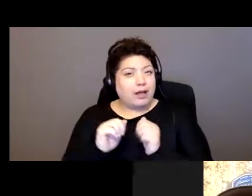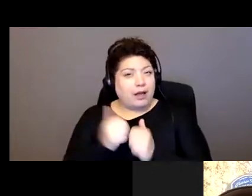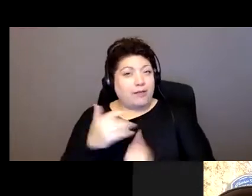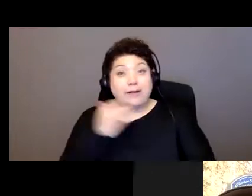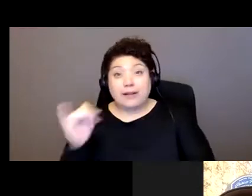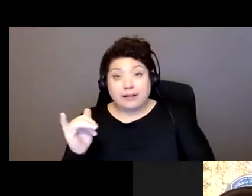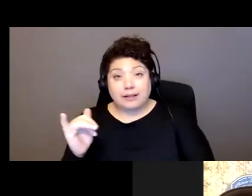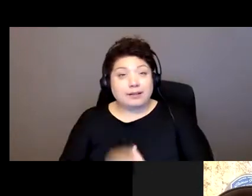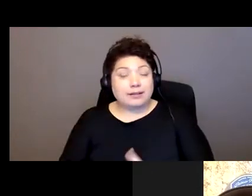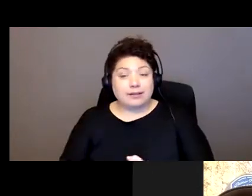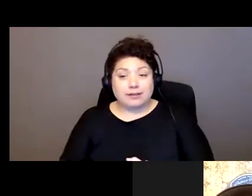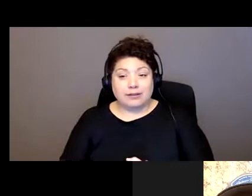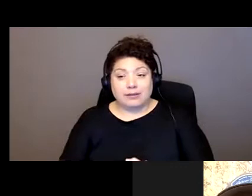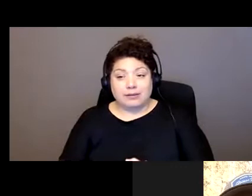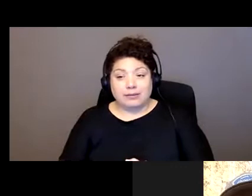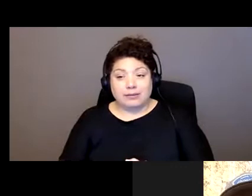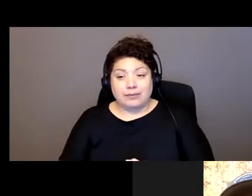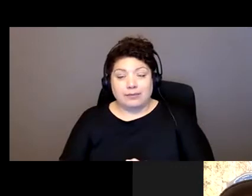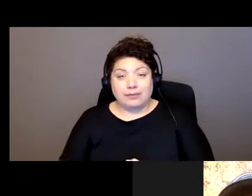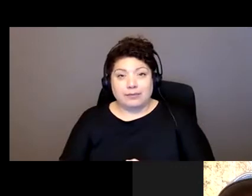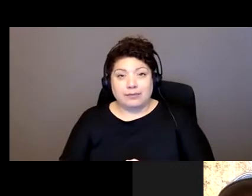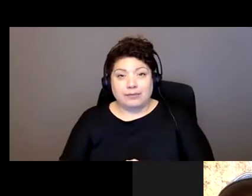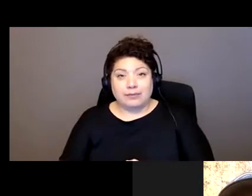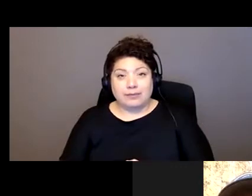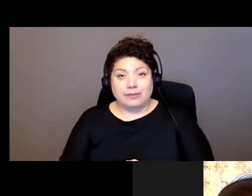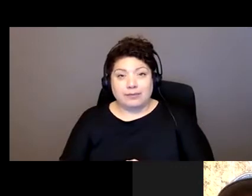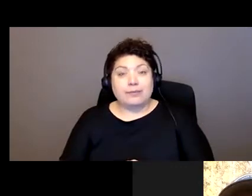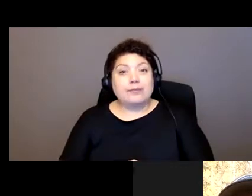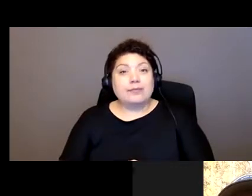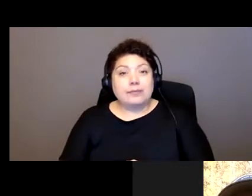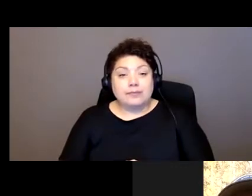Well, to grow as a two-spirit person has been